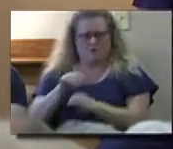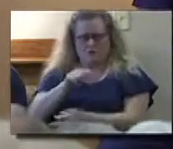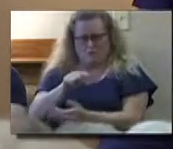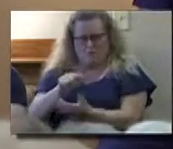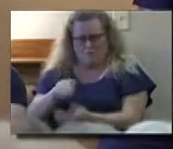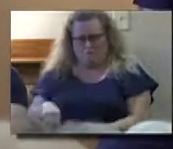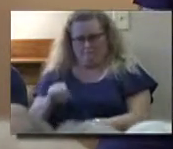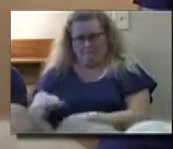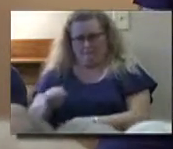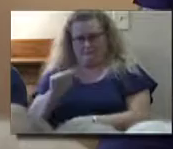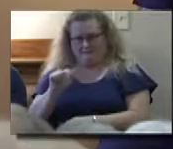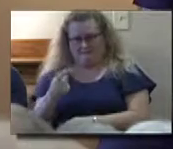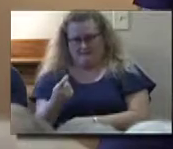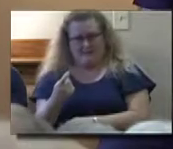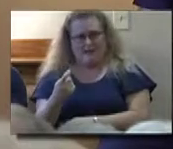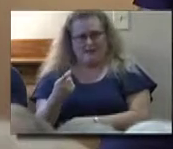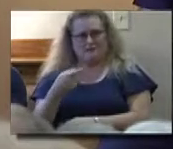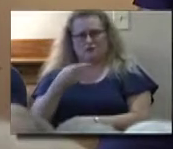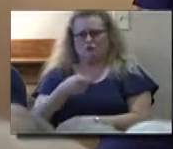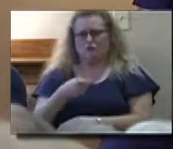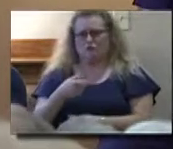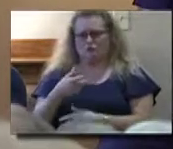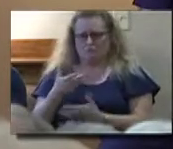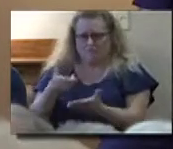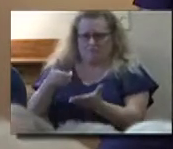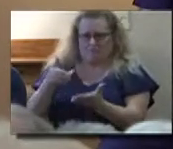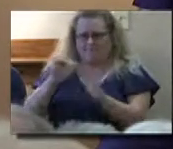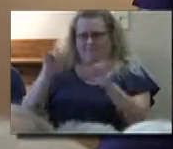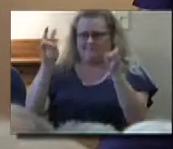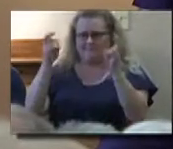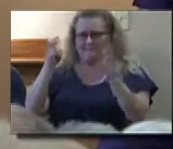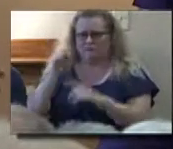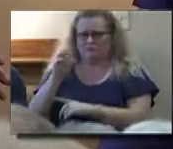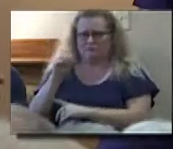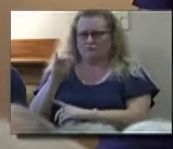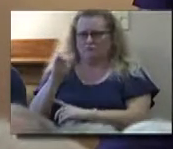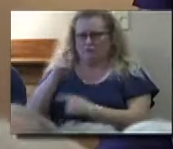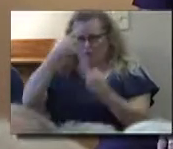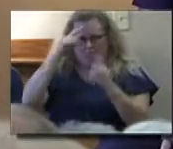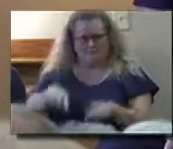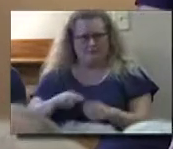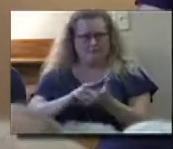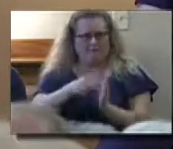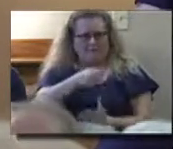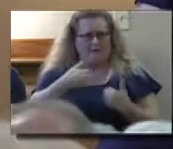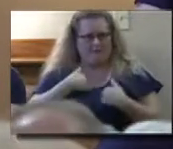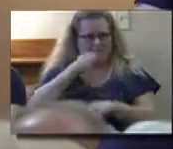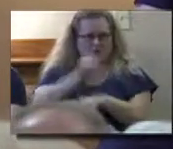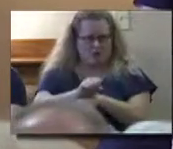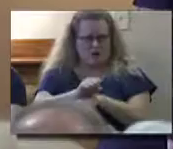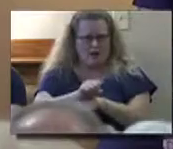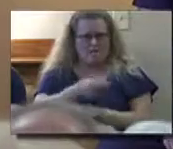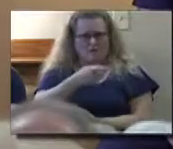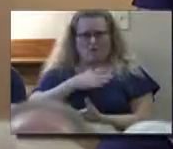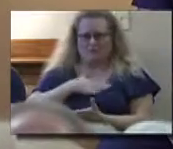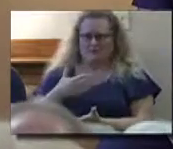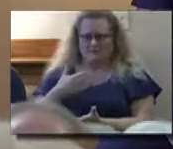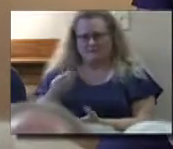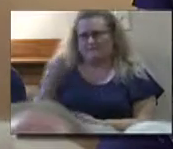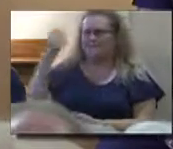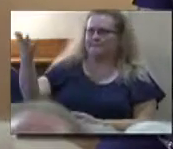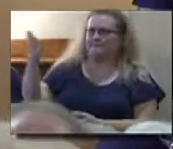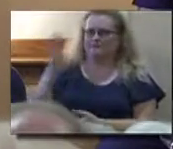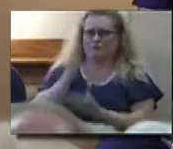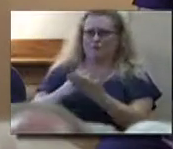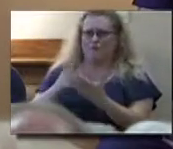taxes, you signed on to the social contract. You got a job, and you're willing to say, okay, Uncle Sam, here's your